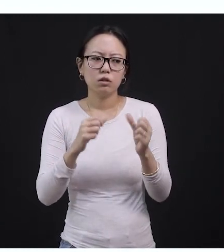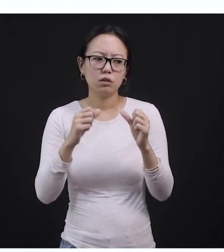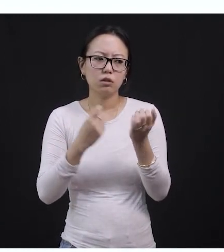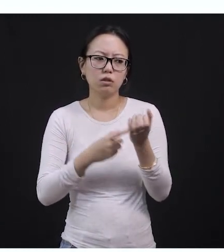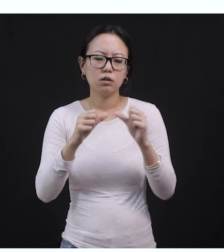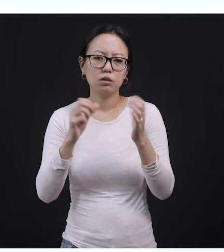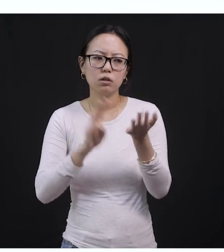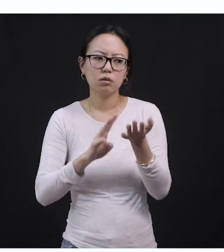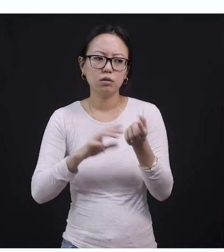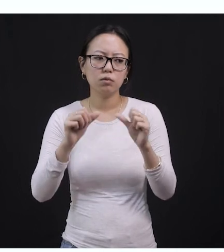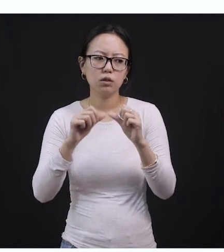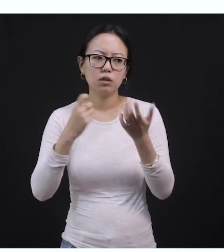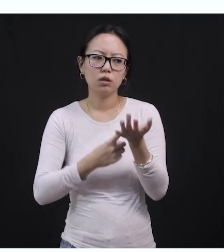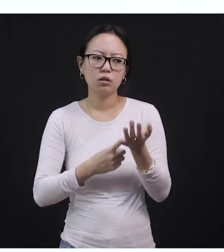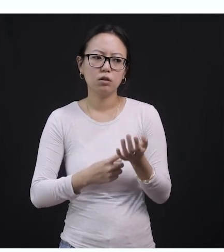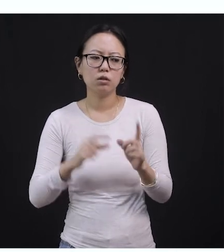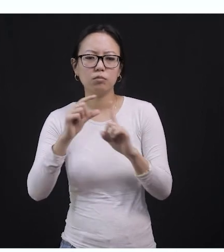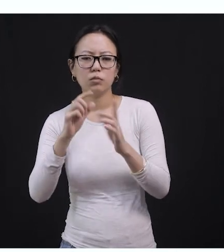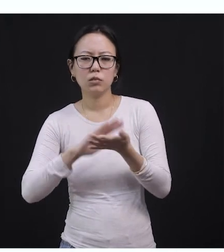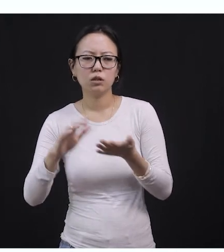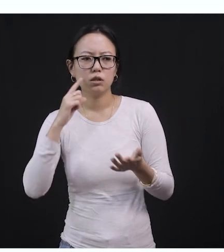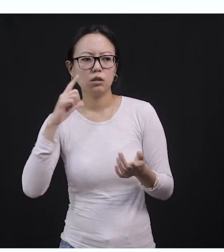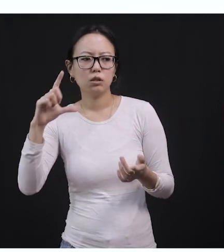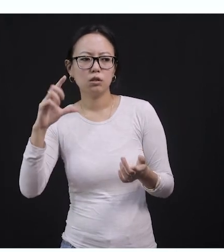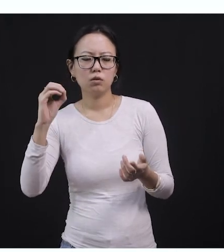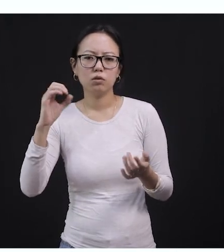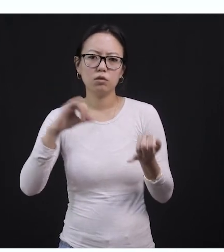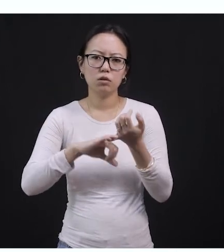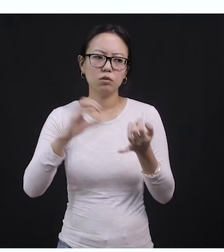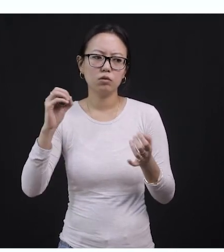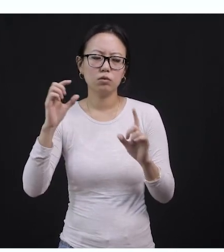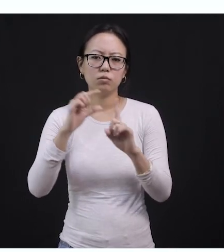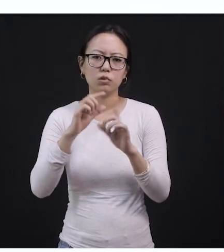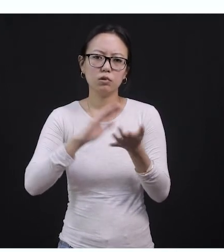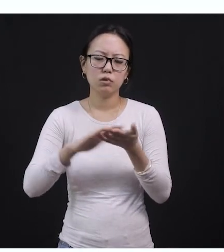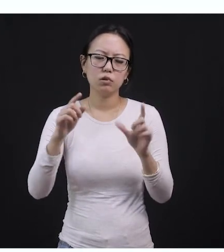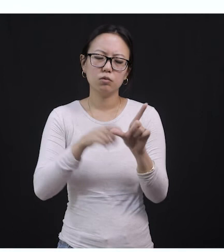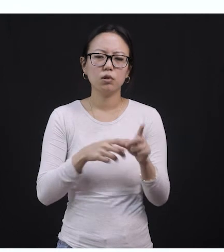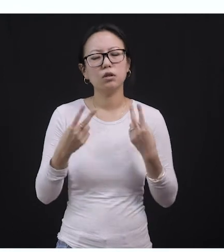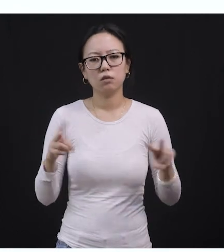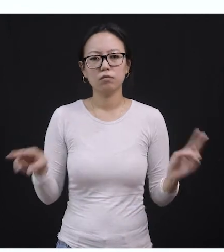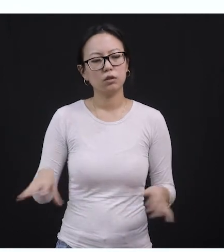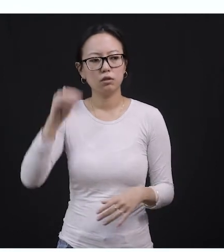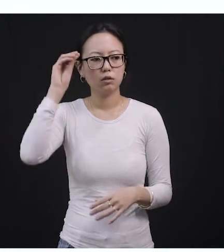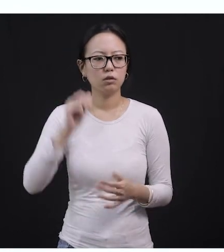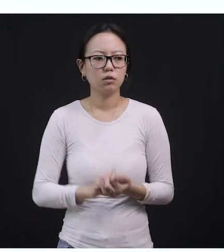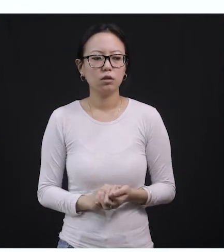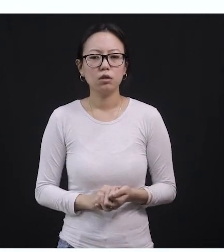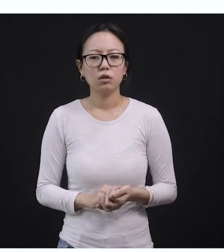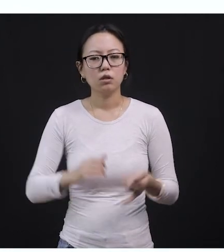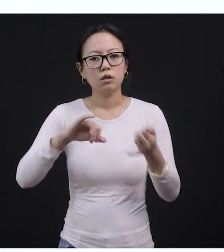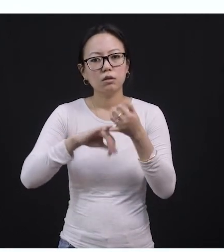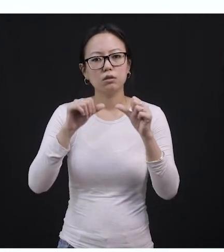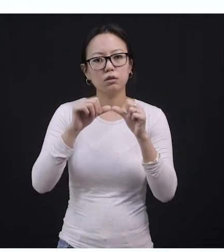medium of education. That means the Sanskrit language was used in the education. Later on,